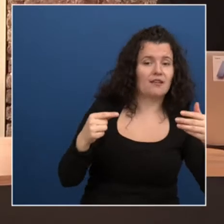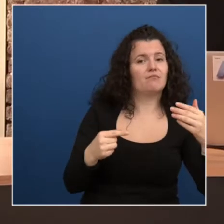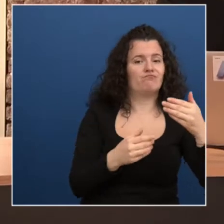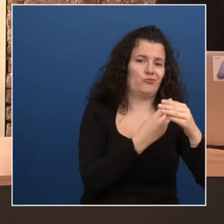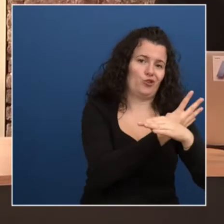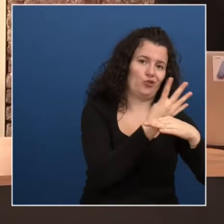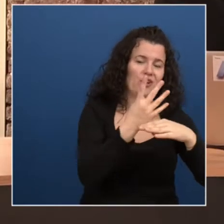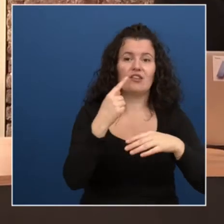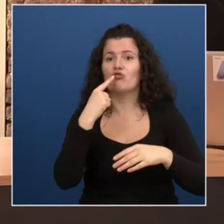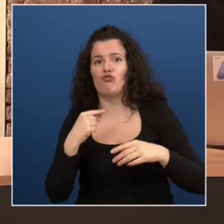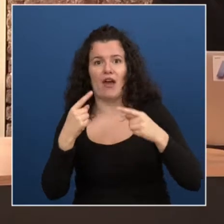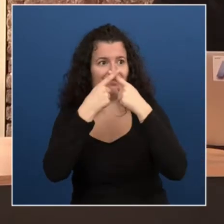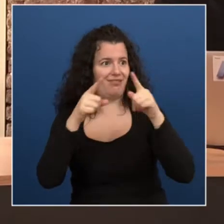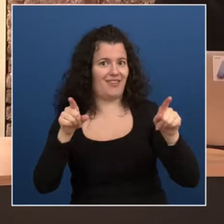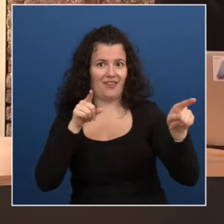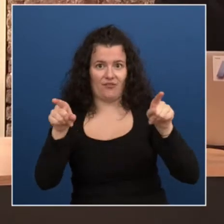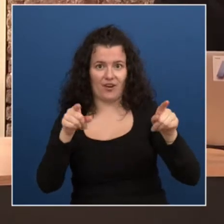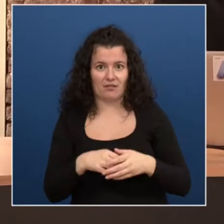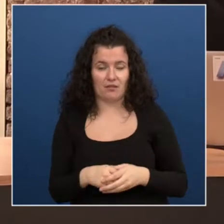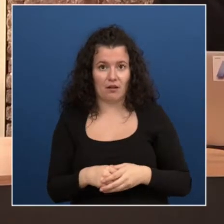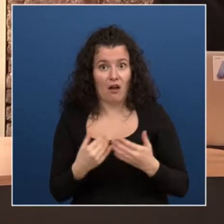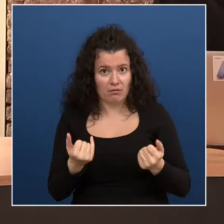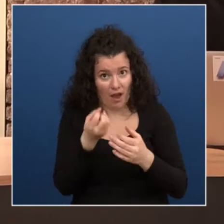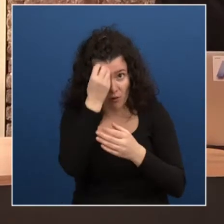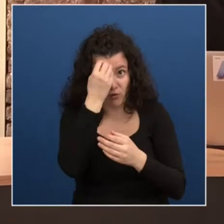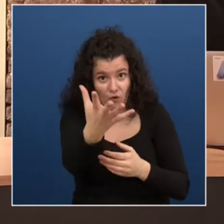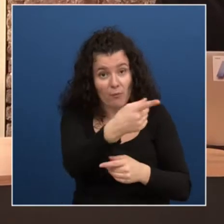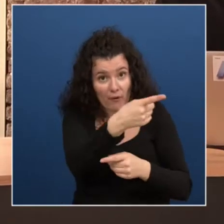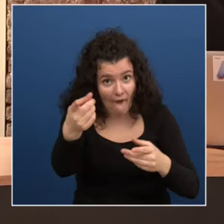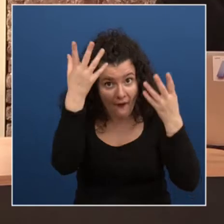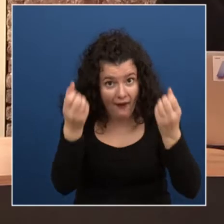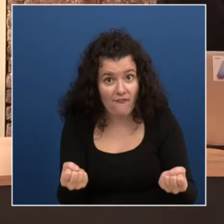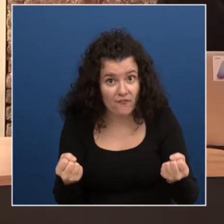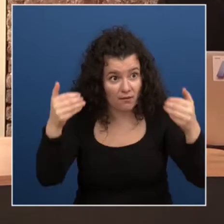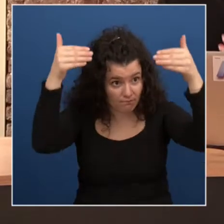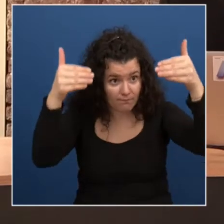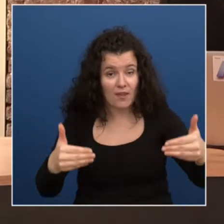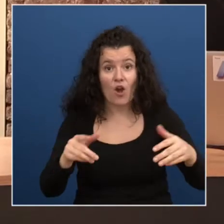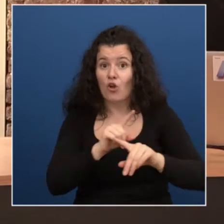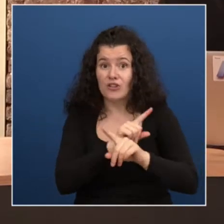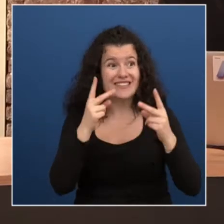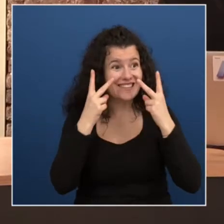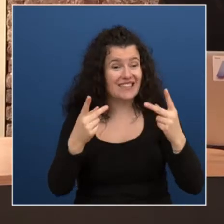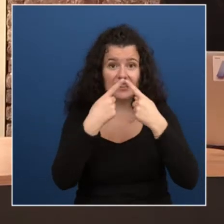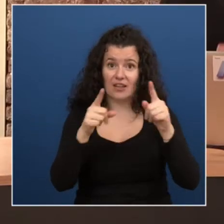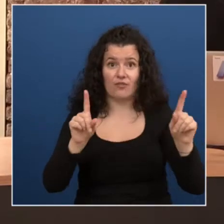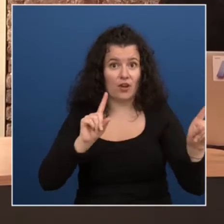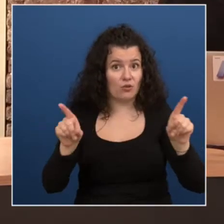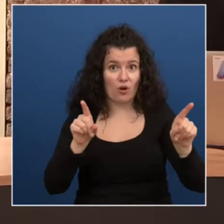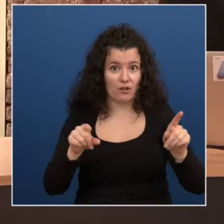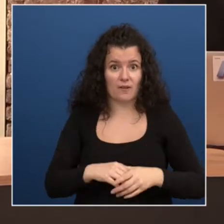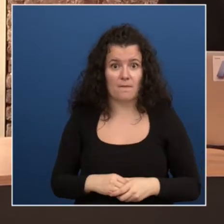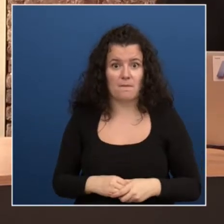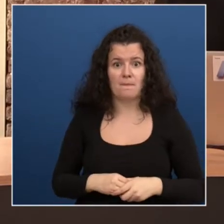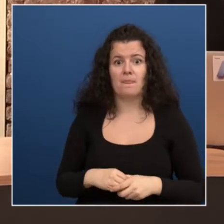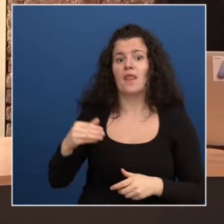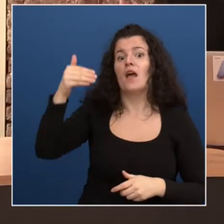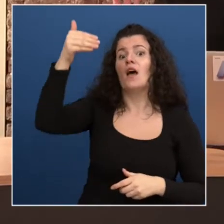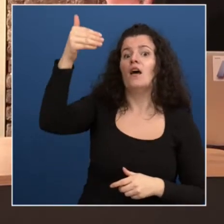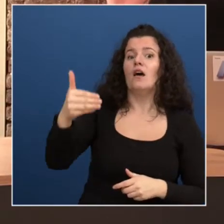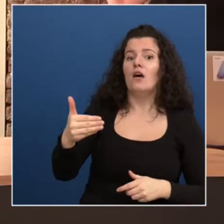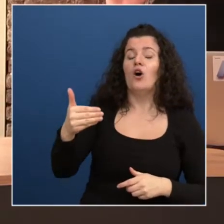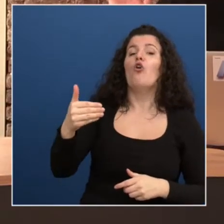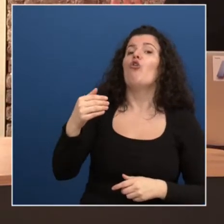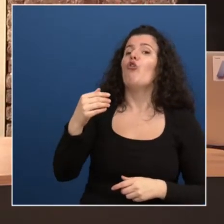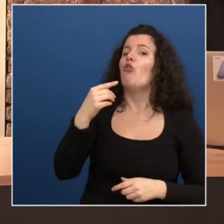For people who see, and that is still the majority, who see colors, red has a very feeling, it's also local. Okay,